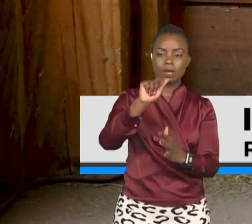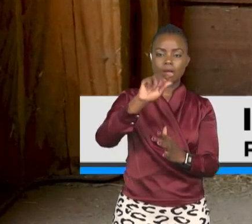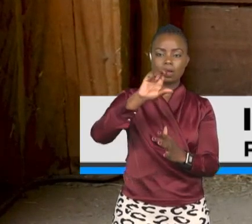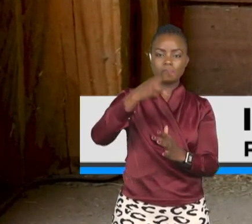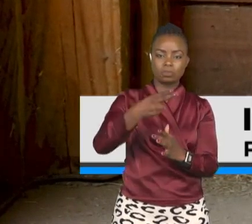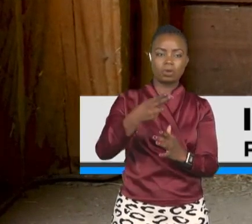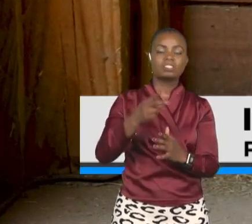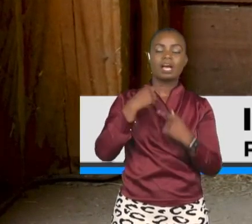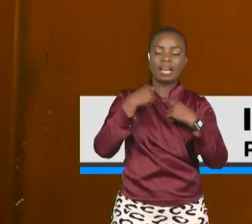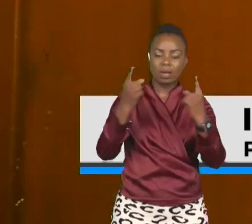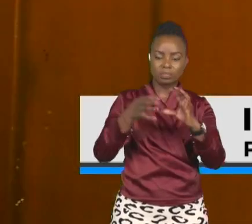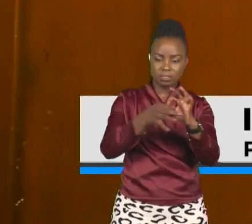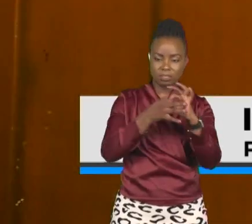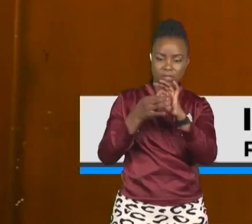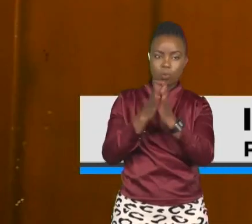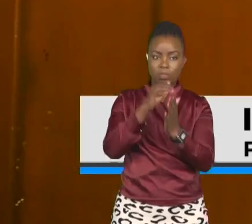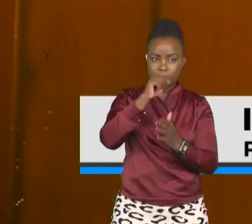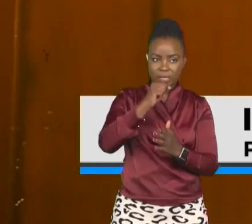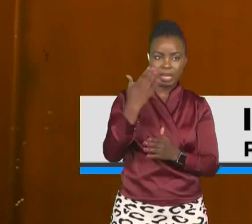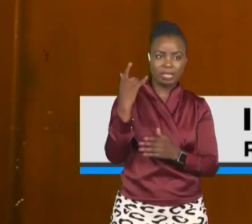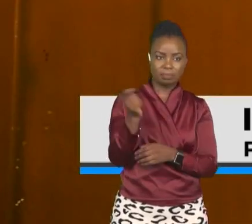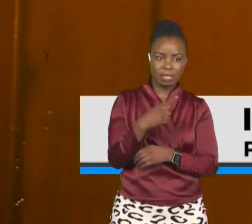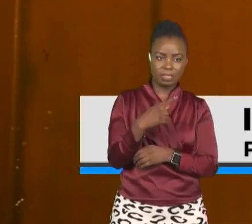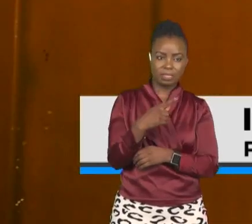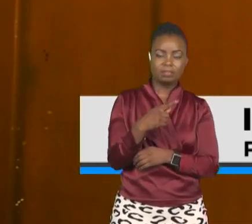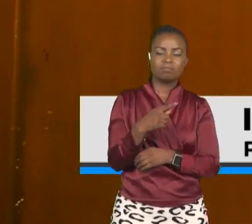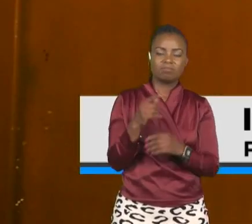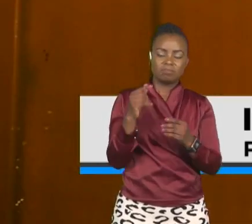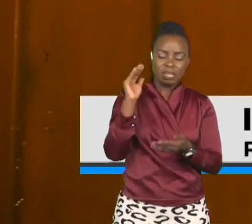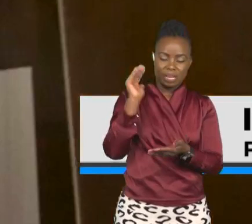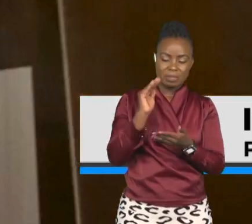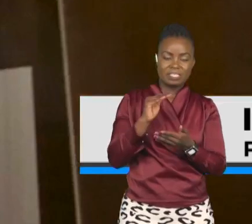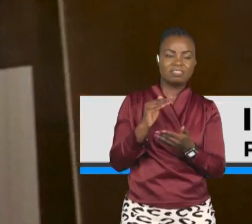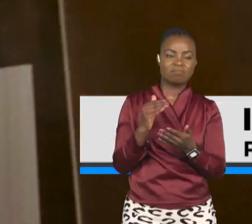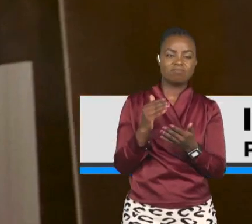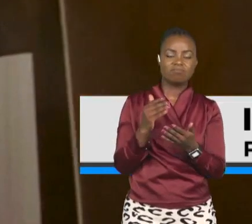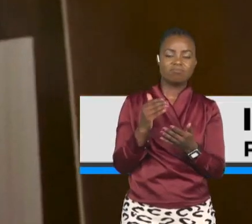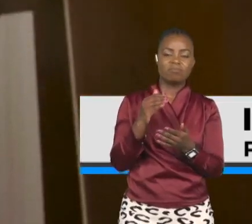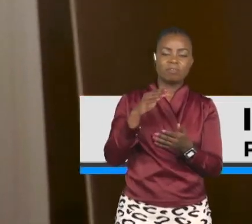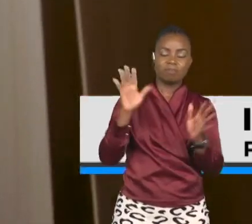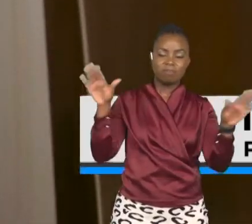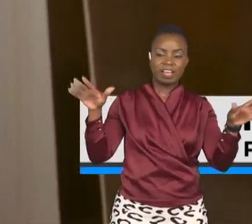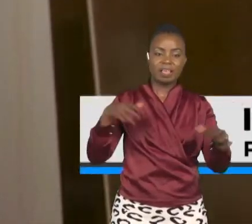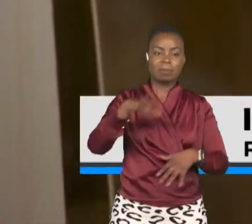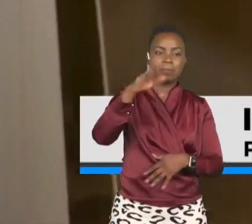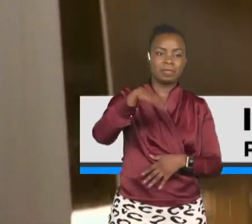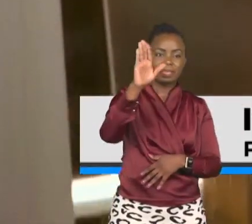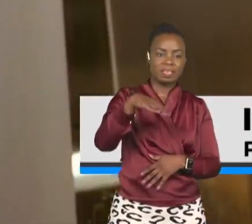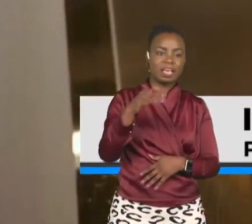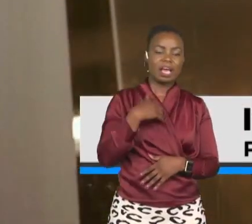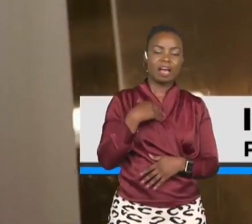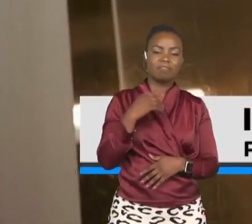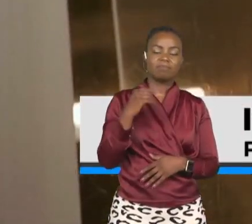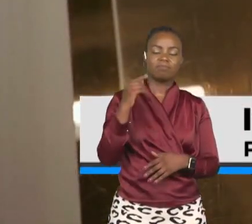with the pig last month. The limited edition Flying Pig by Miss Picasso features green, blue and pink